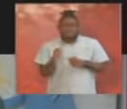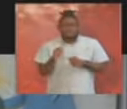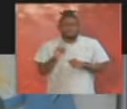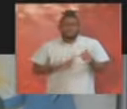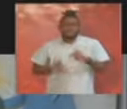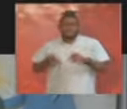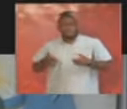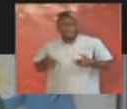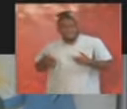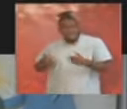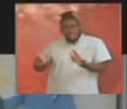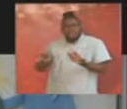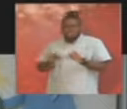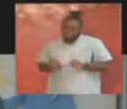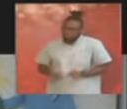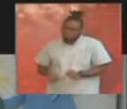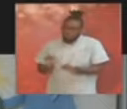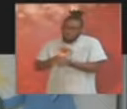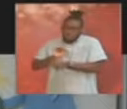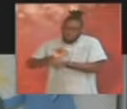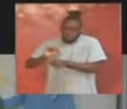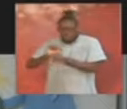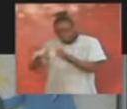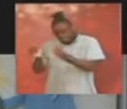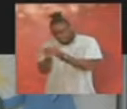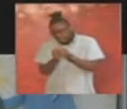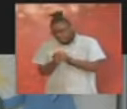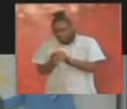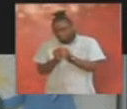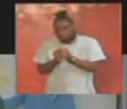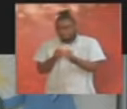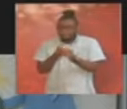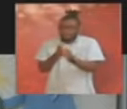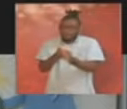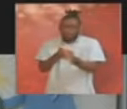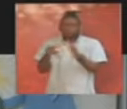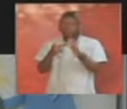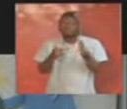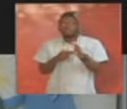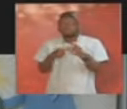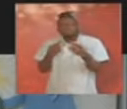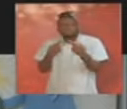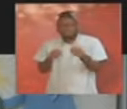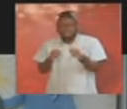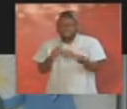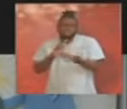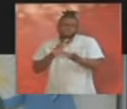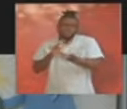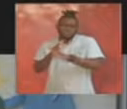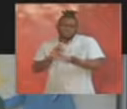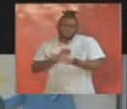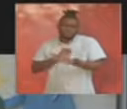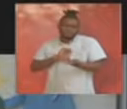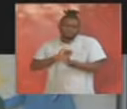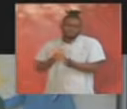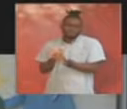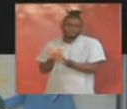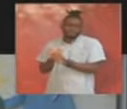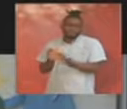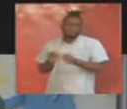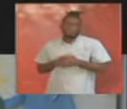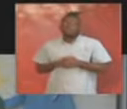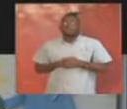together and adhere to the protocols in order to minimize exposure to the COVID-19 virus. So again,